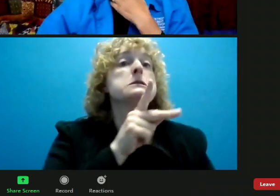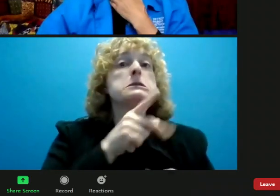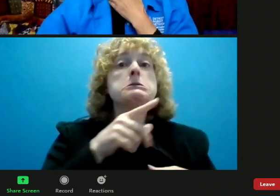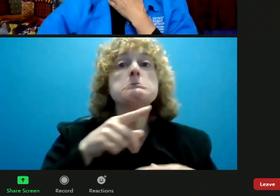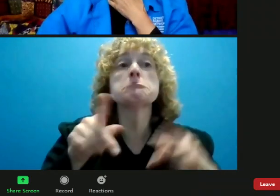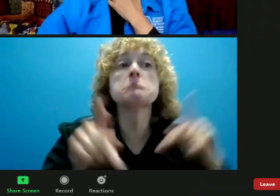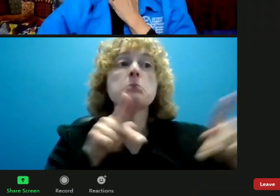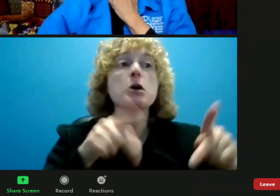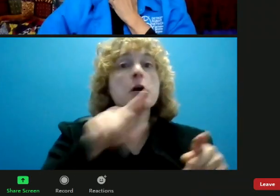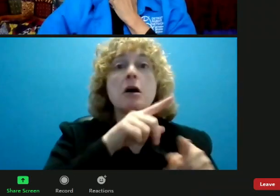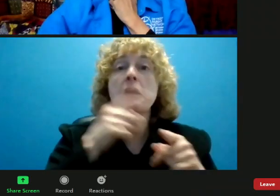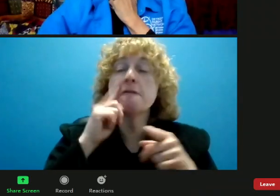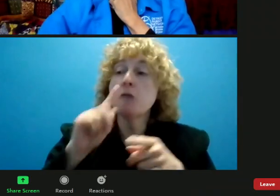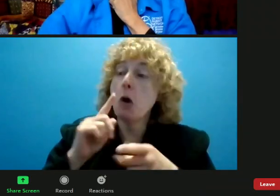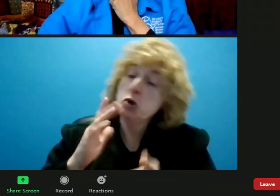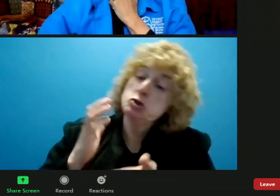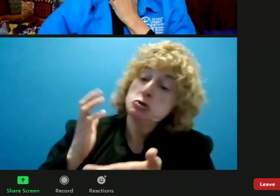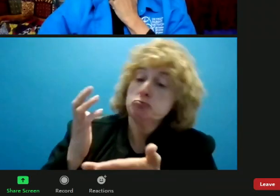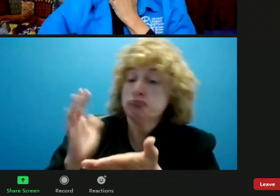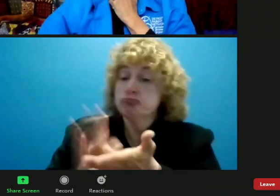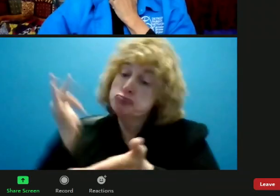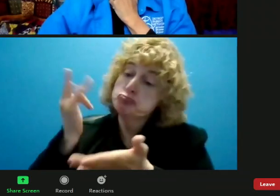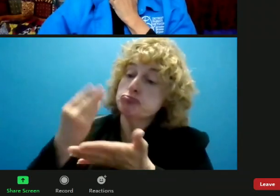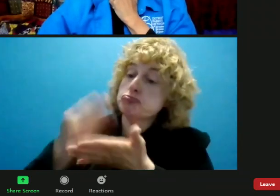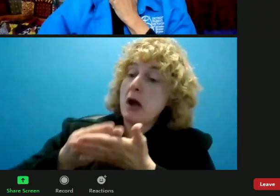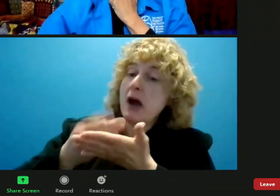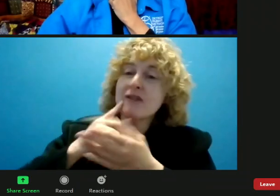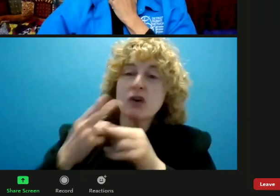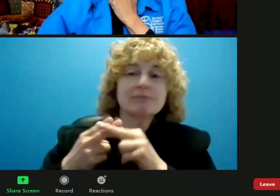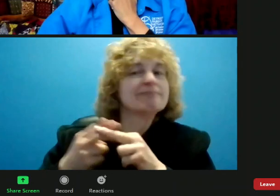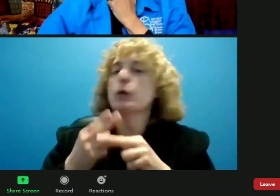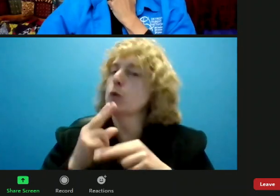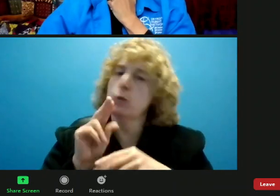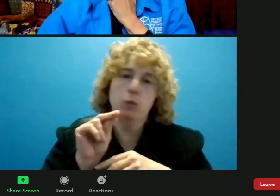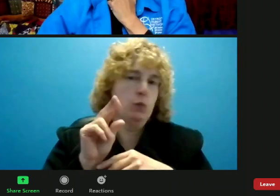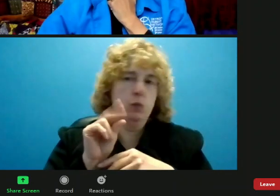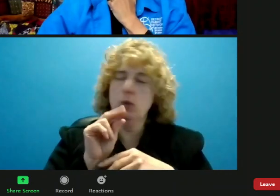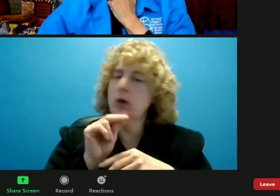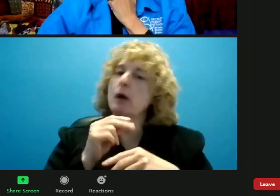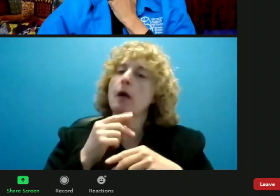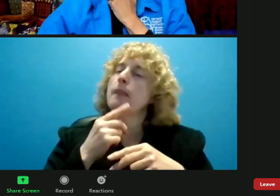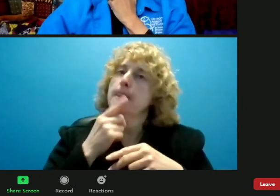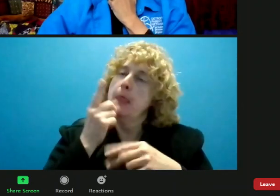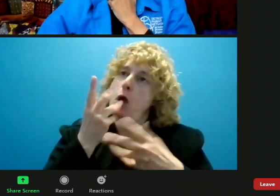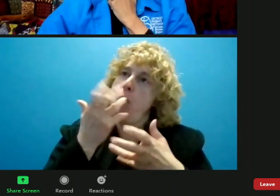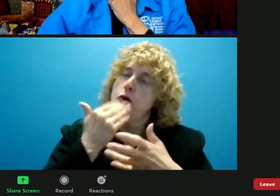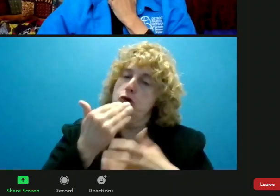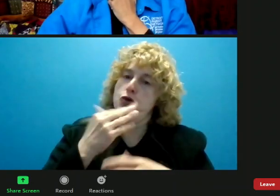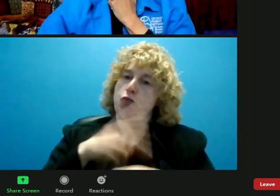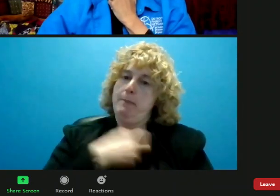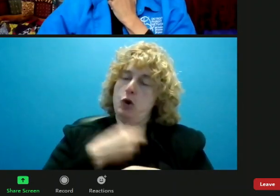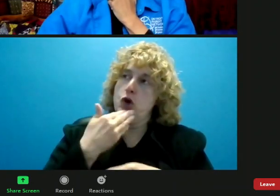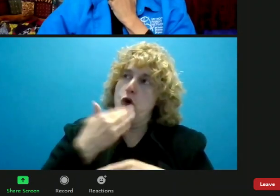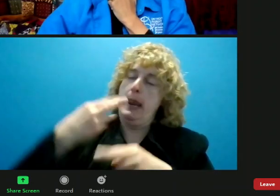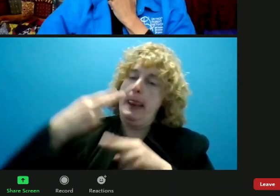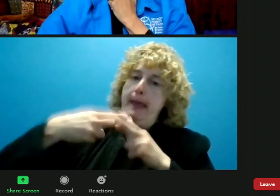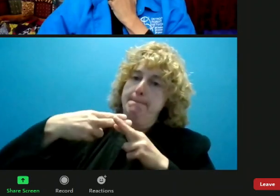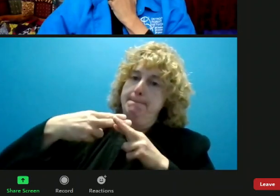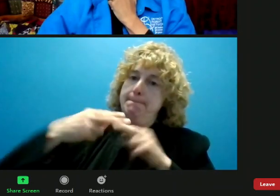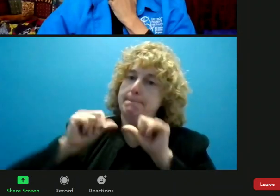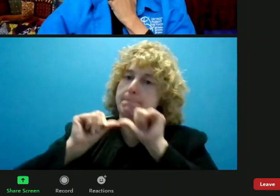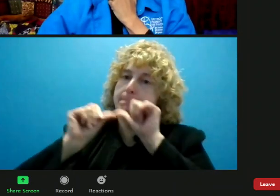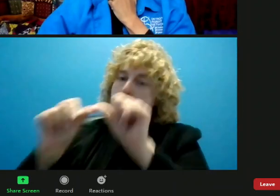reputation and to be able to make sure they're providing a product that is safe, um, and a product that people, um, will